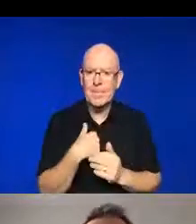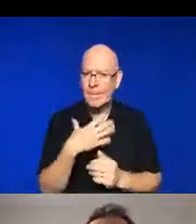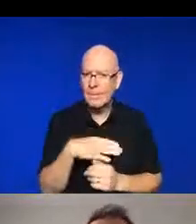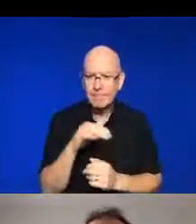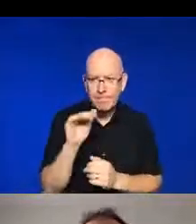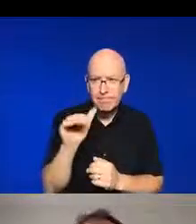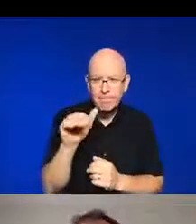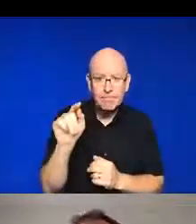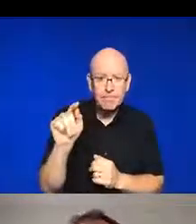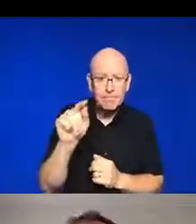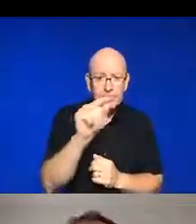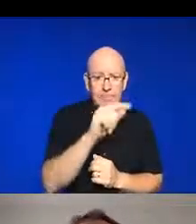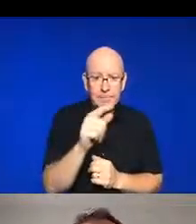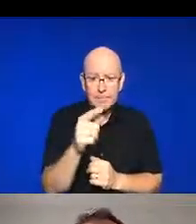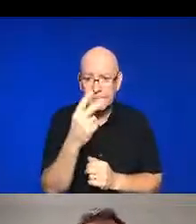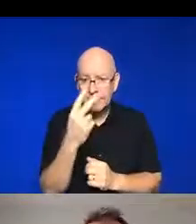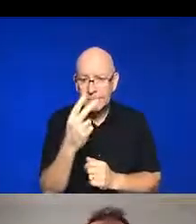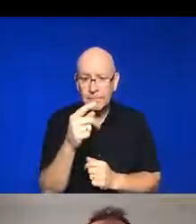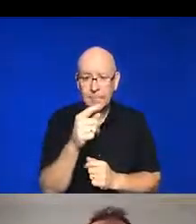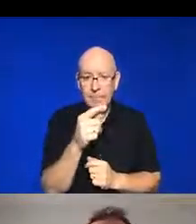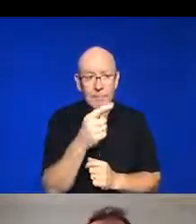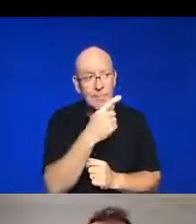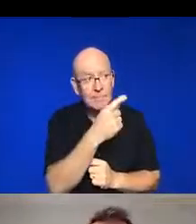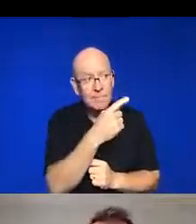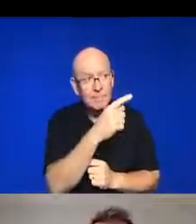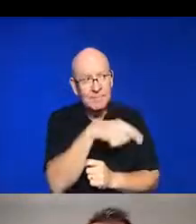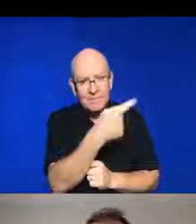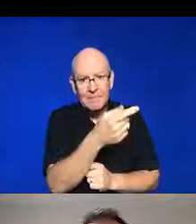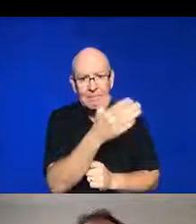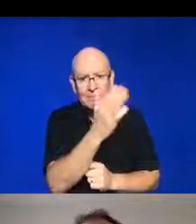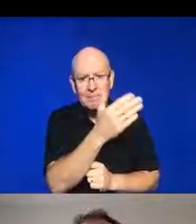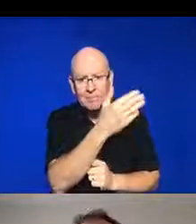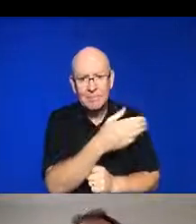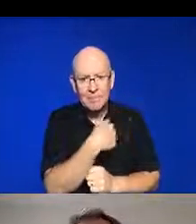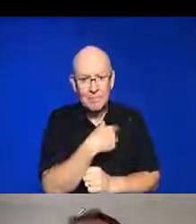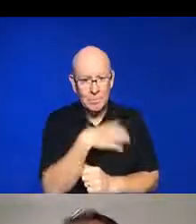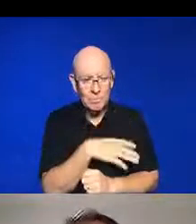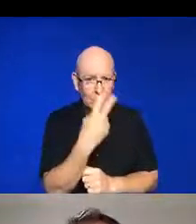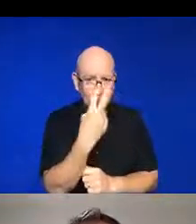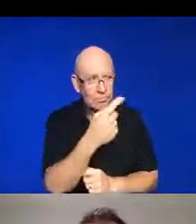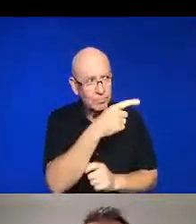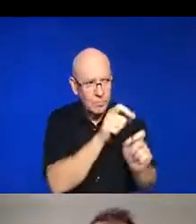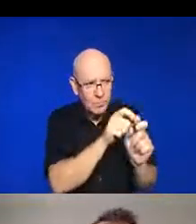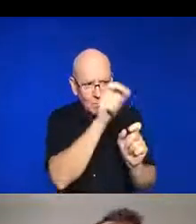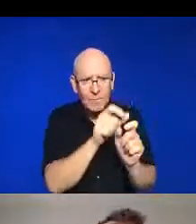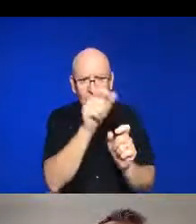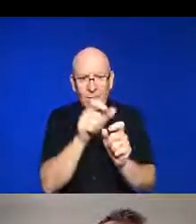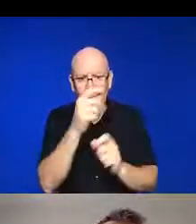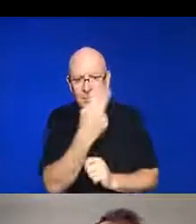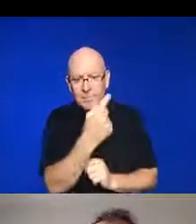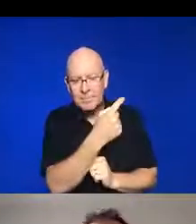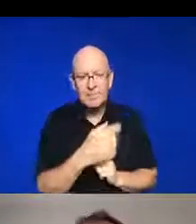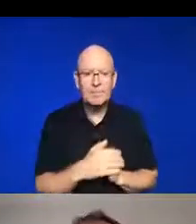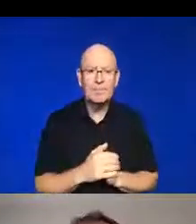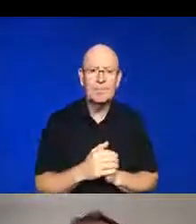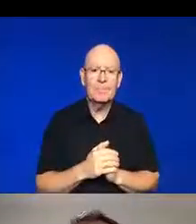So some key message I wanted to share with you with regards to the situation pre-COVID. If we